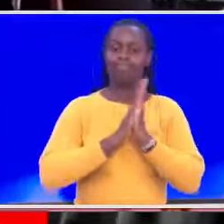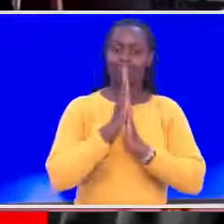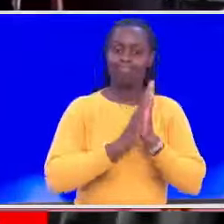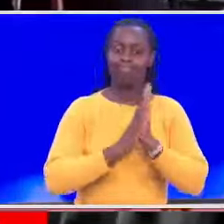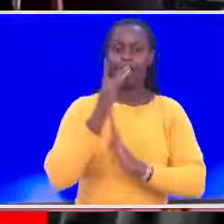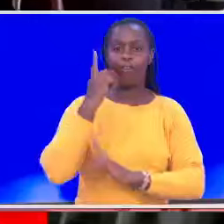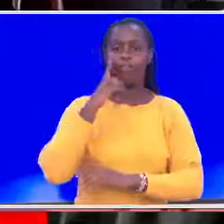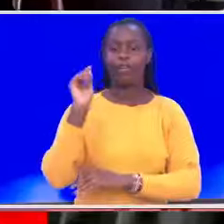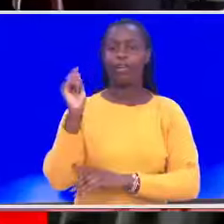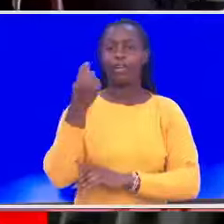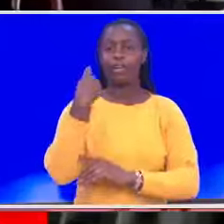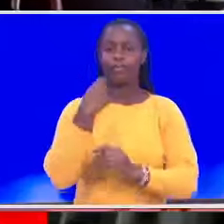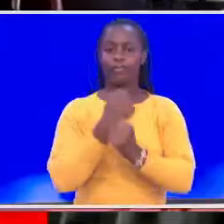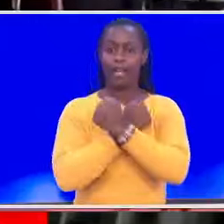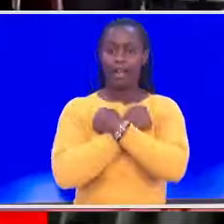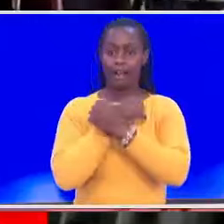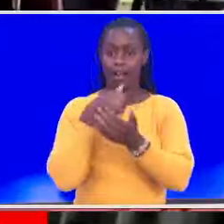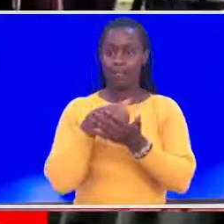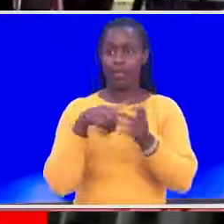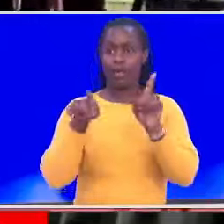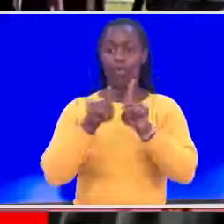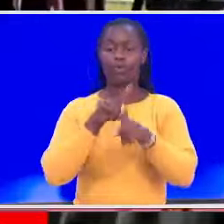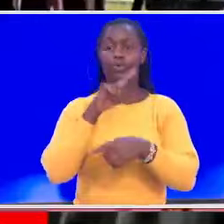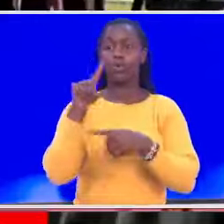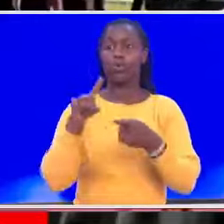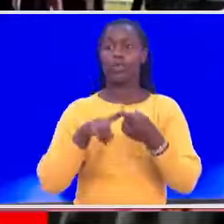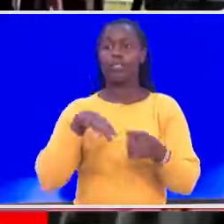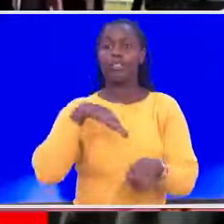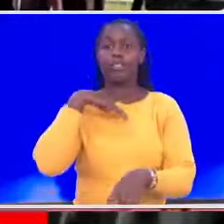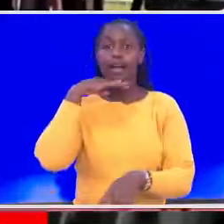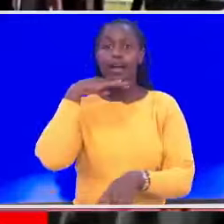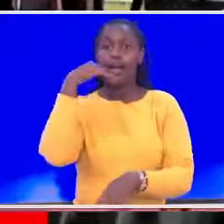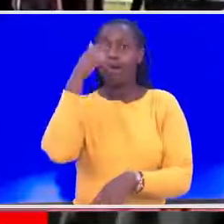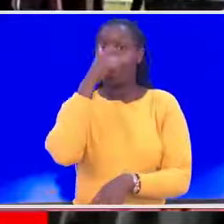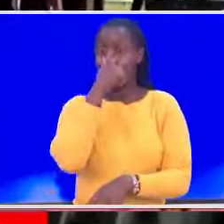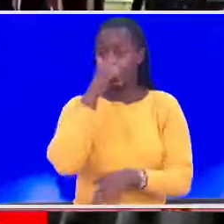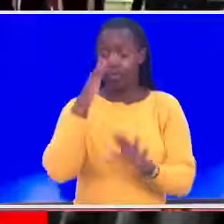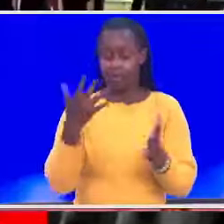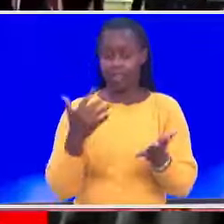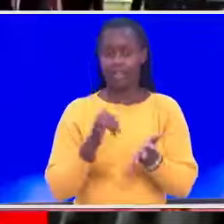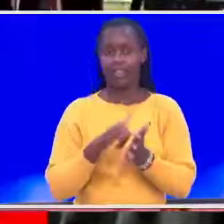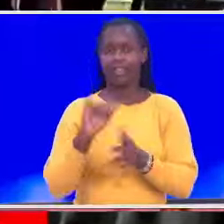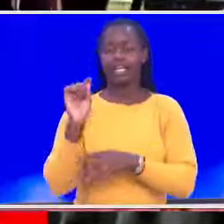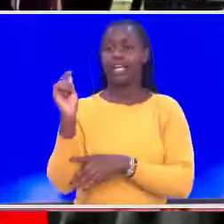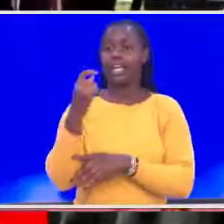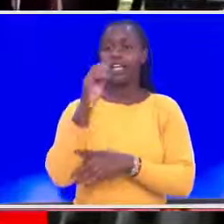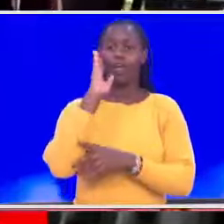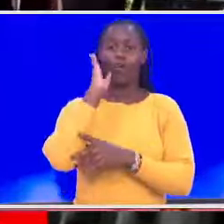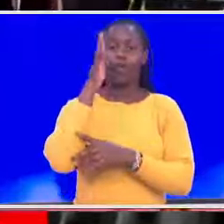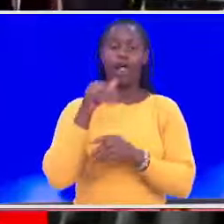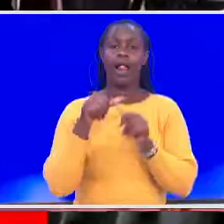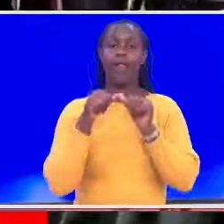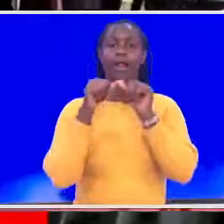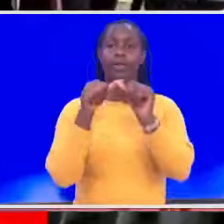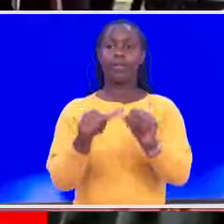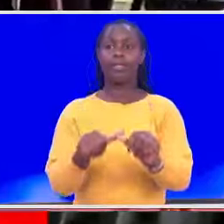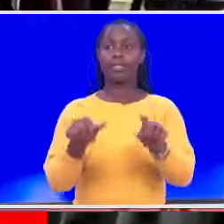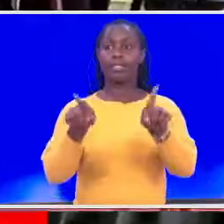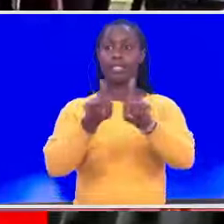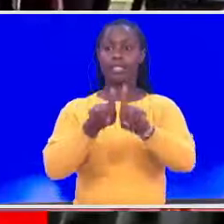it, and in his death, he wishes that Kenya will remain totally